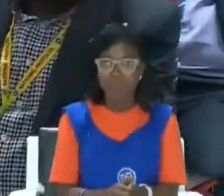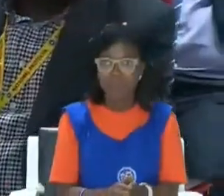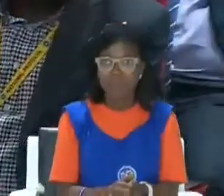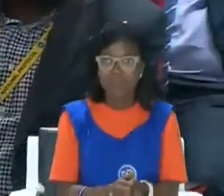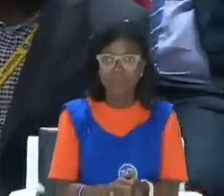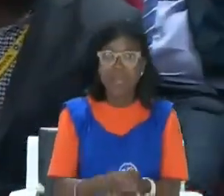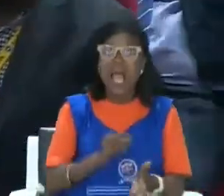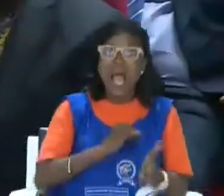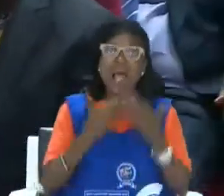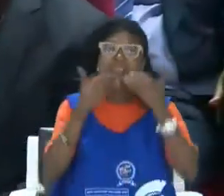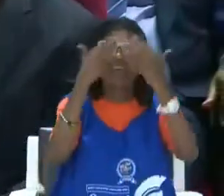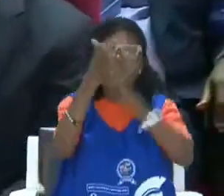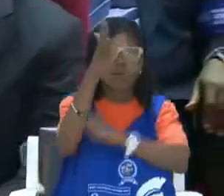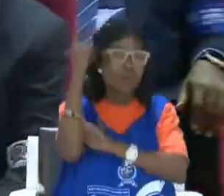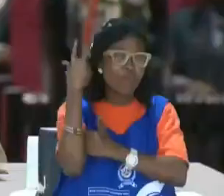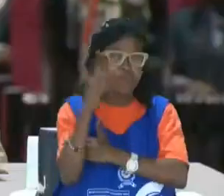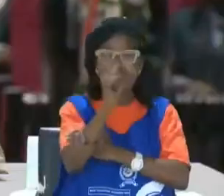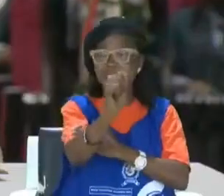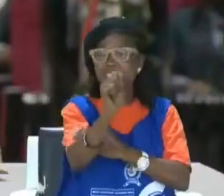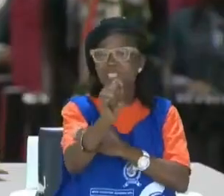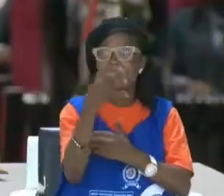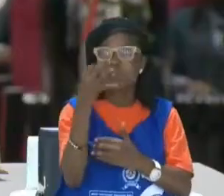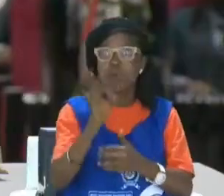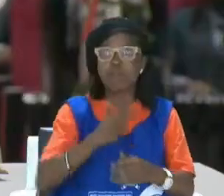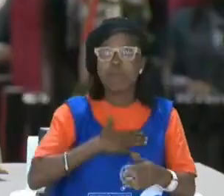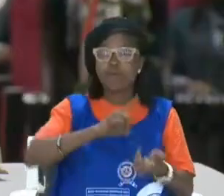I thank God for the testimony of my friend